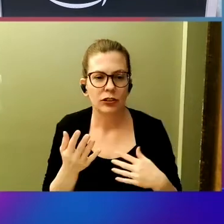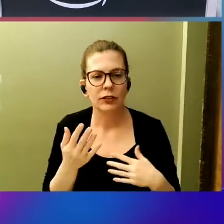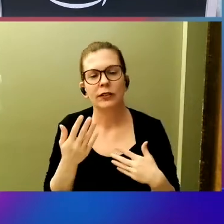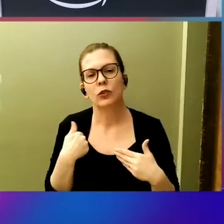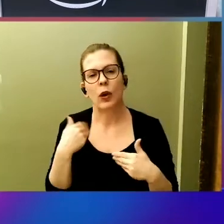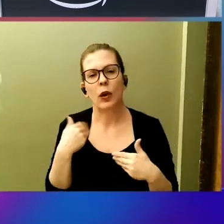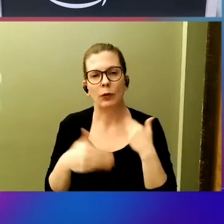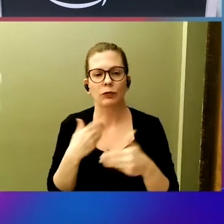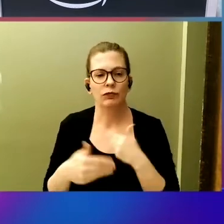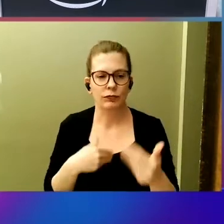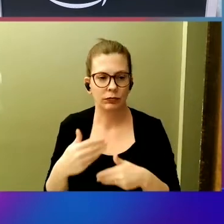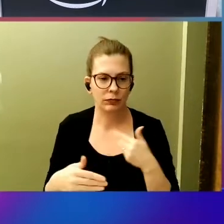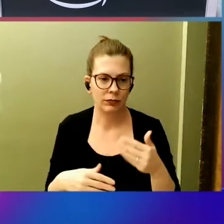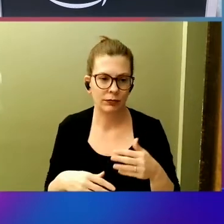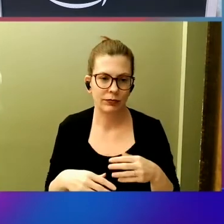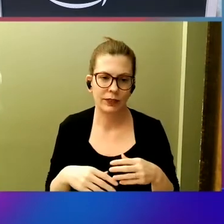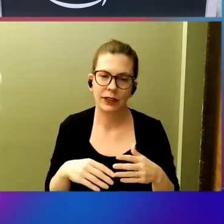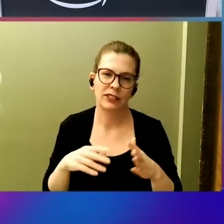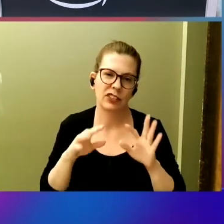the form.